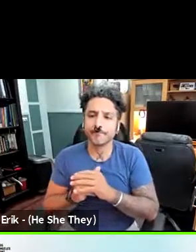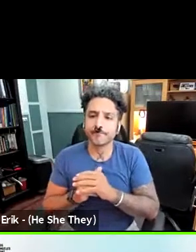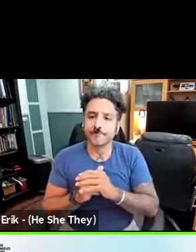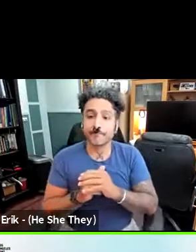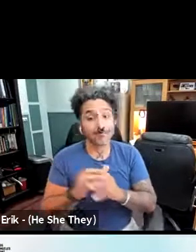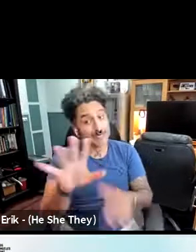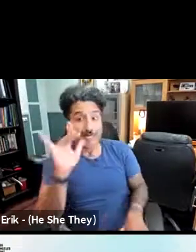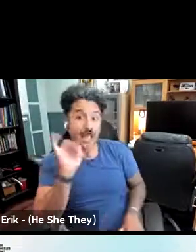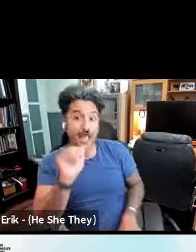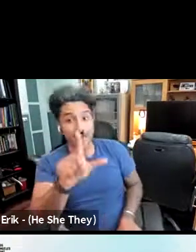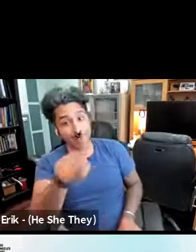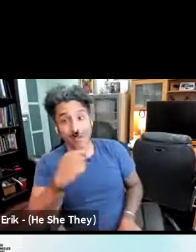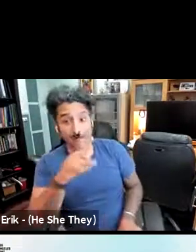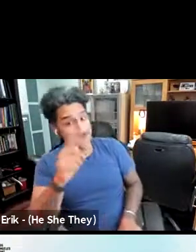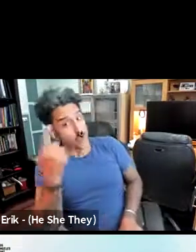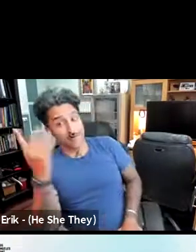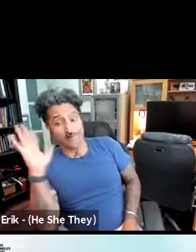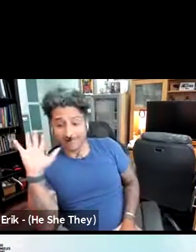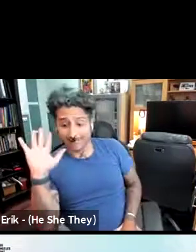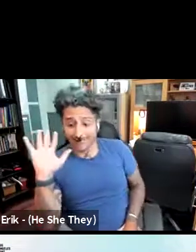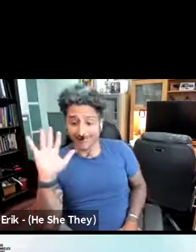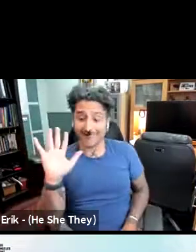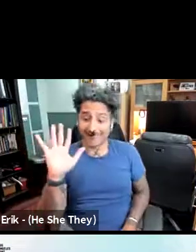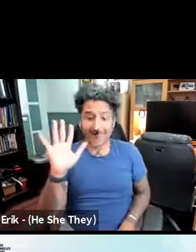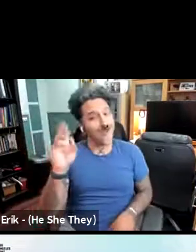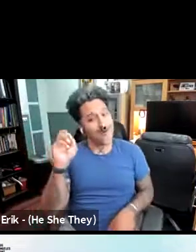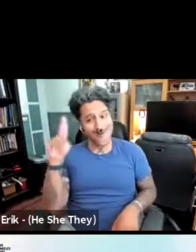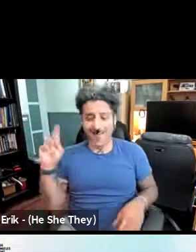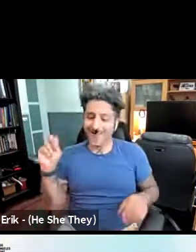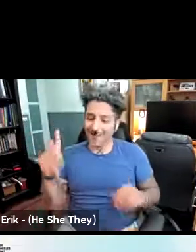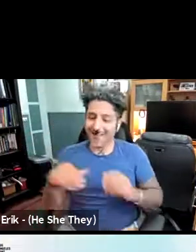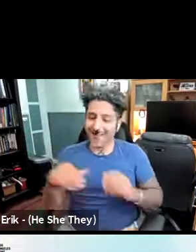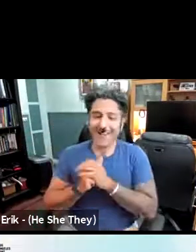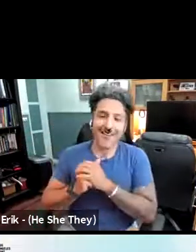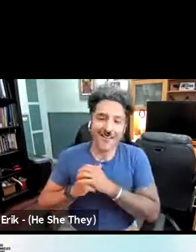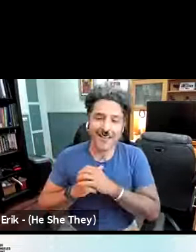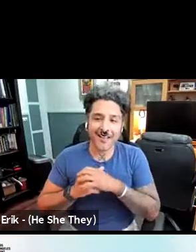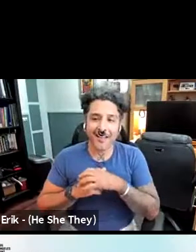Absolutely. See, I ain't go first, but yeah, okay, all right.